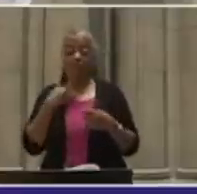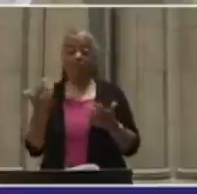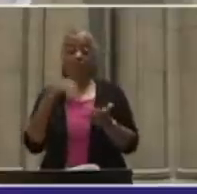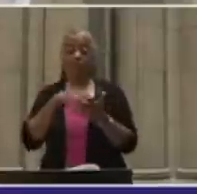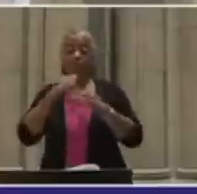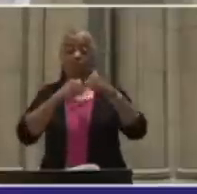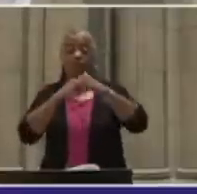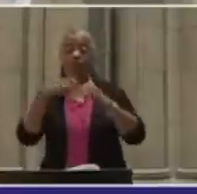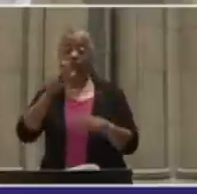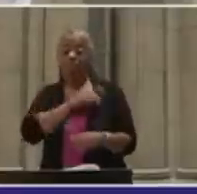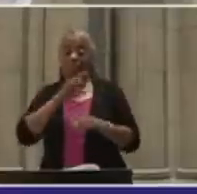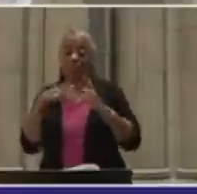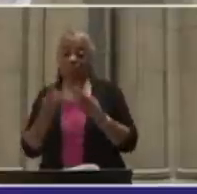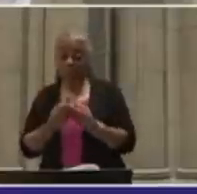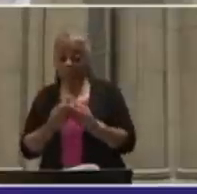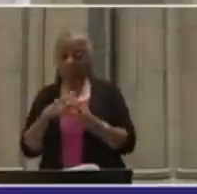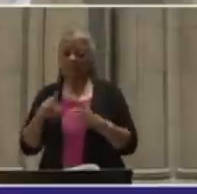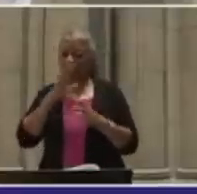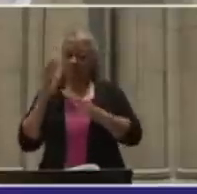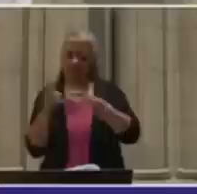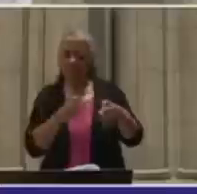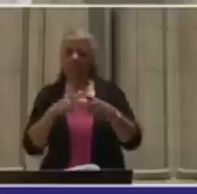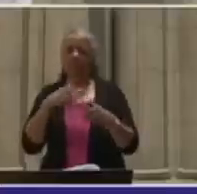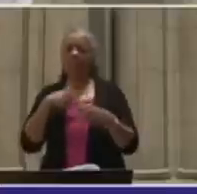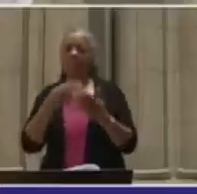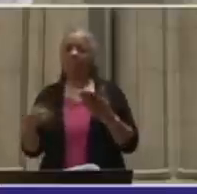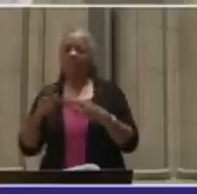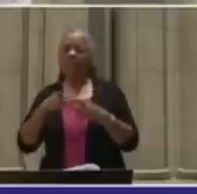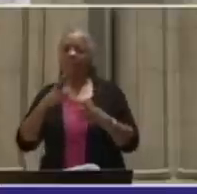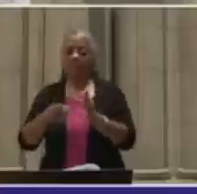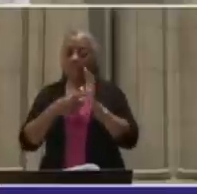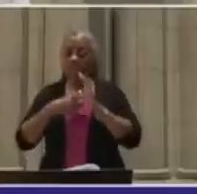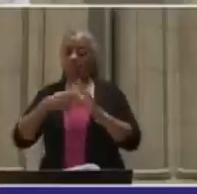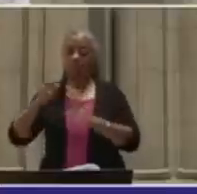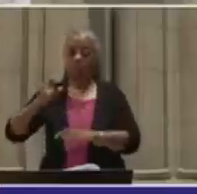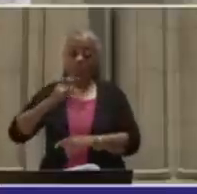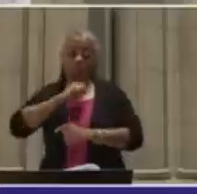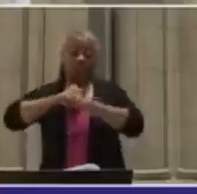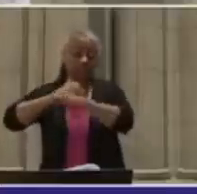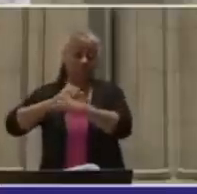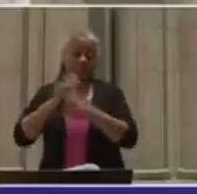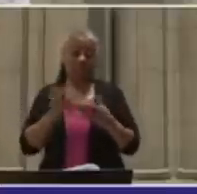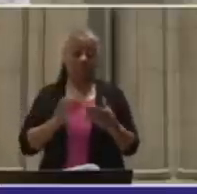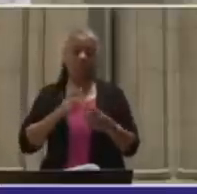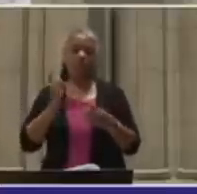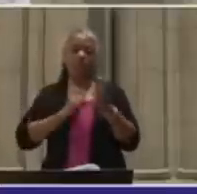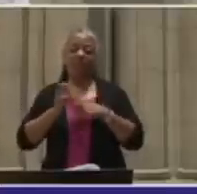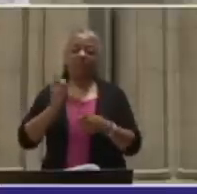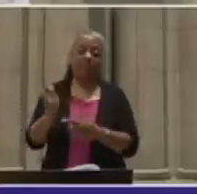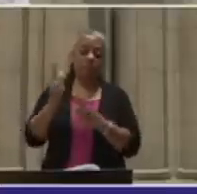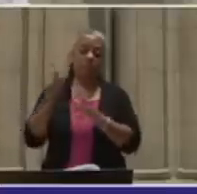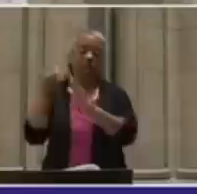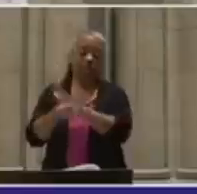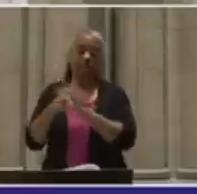police departments and redirected resources and demand to protect and serve rather than shoot and kill, we would see life.